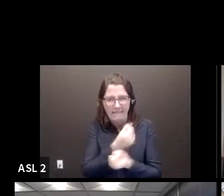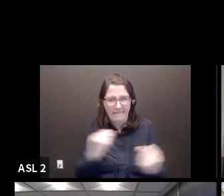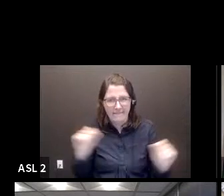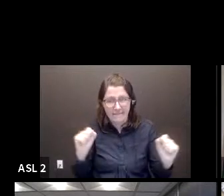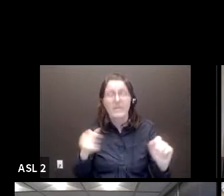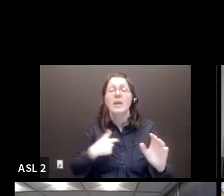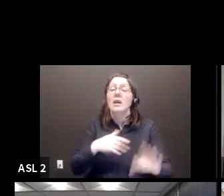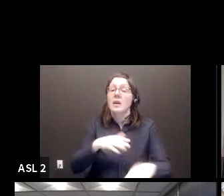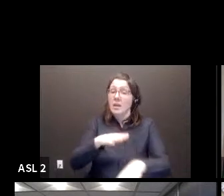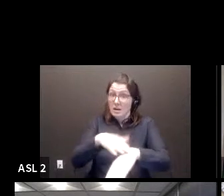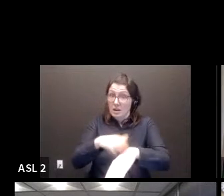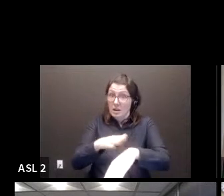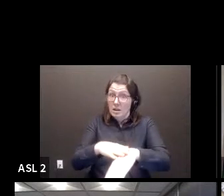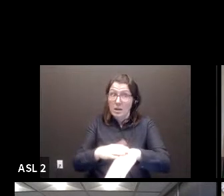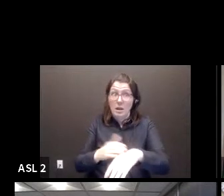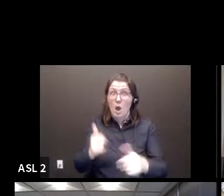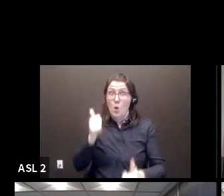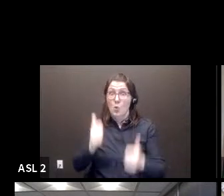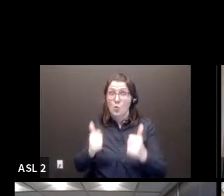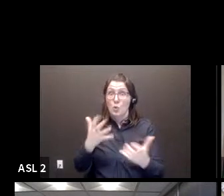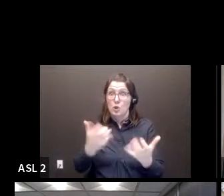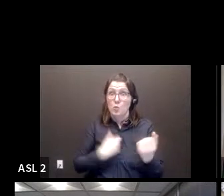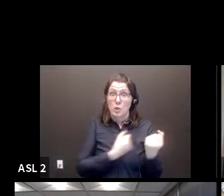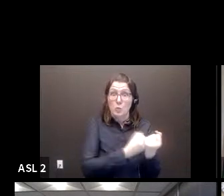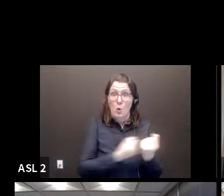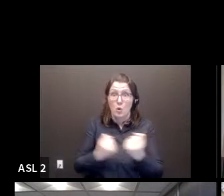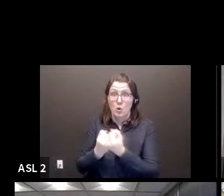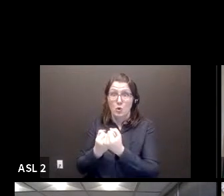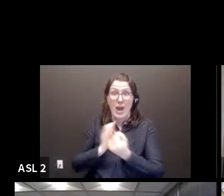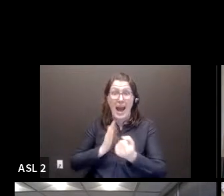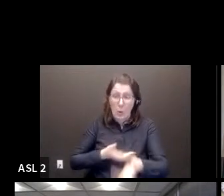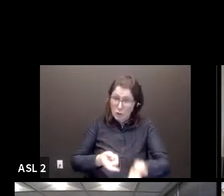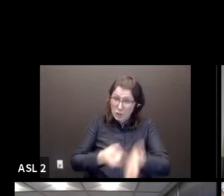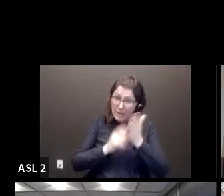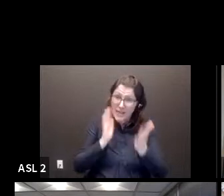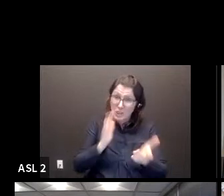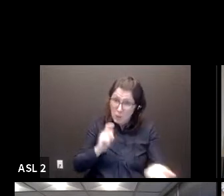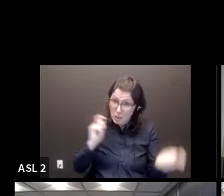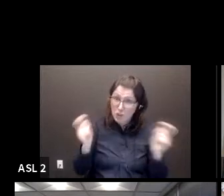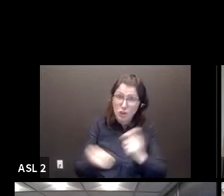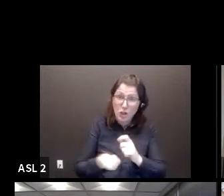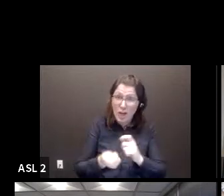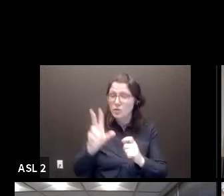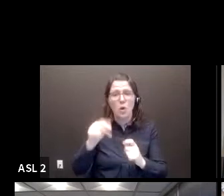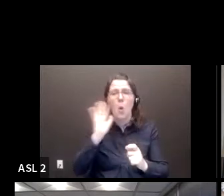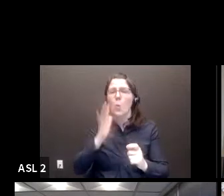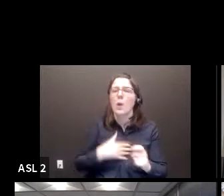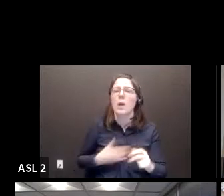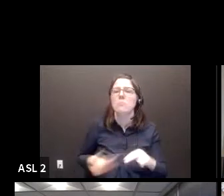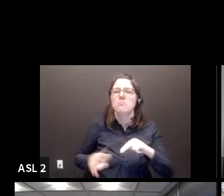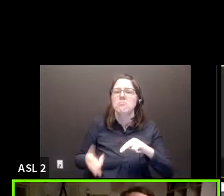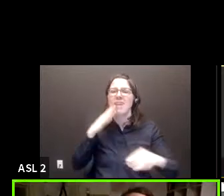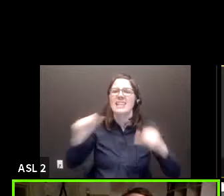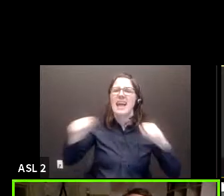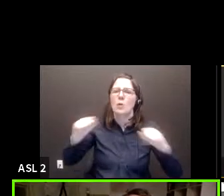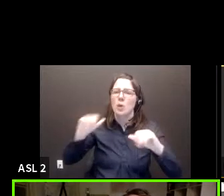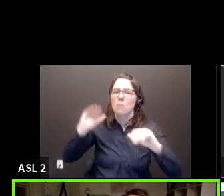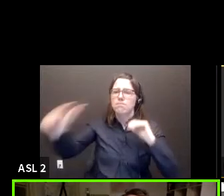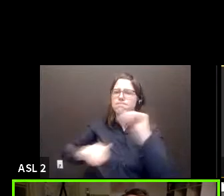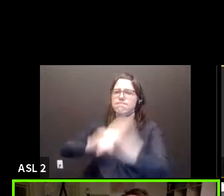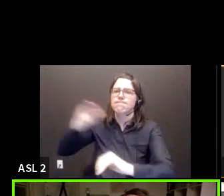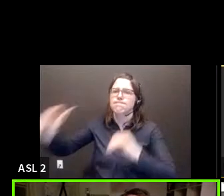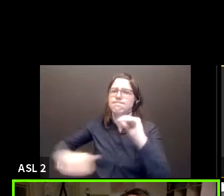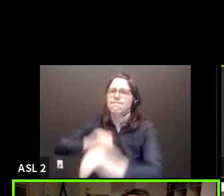of this history do you want to be part of because our demands will not change and it will just get louder so thank you thank you very much mandy